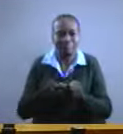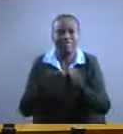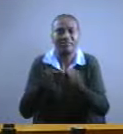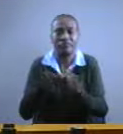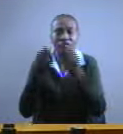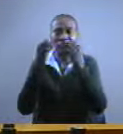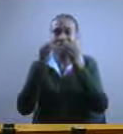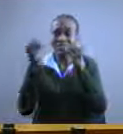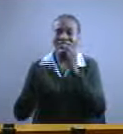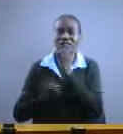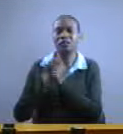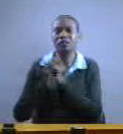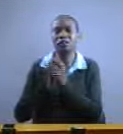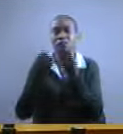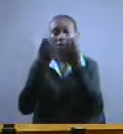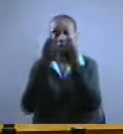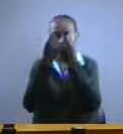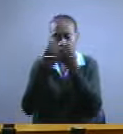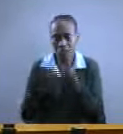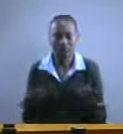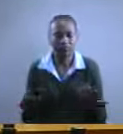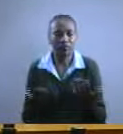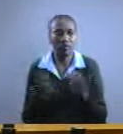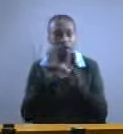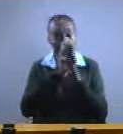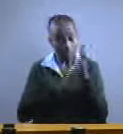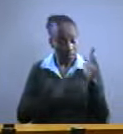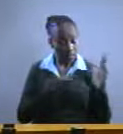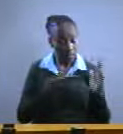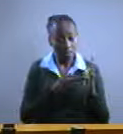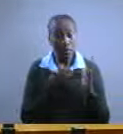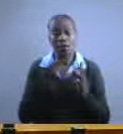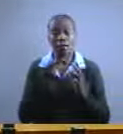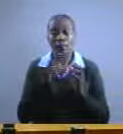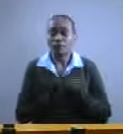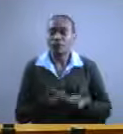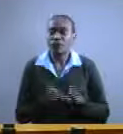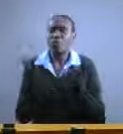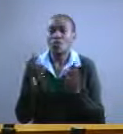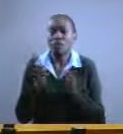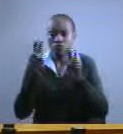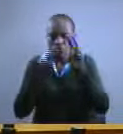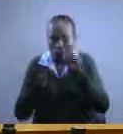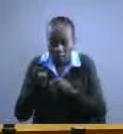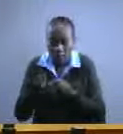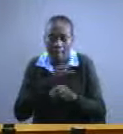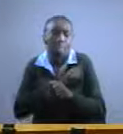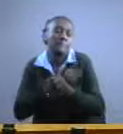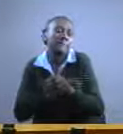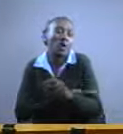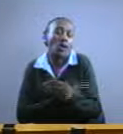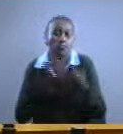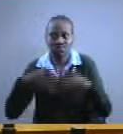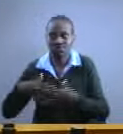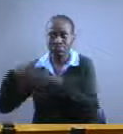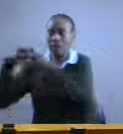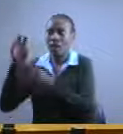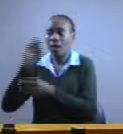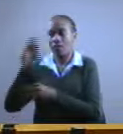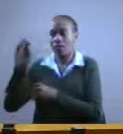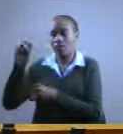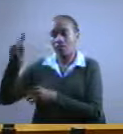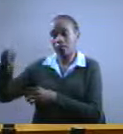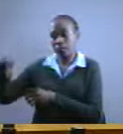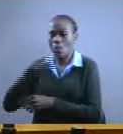financial regulation. Inter alia, it provides for enhanced supervisory powers by establishing the FSP as the